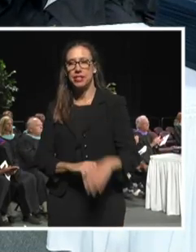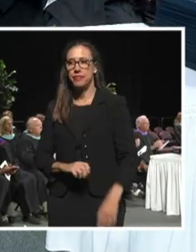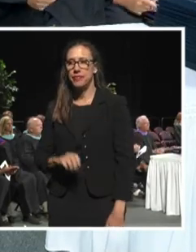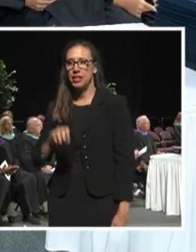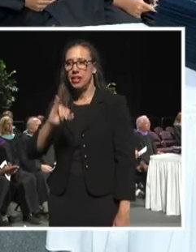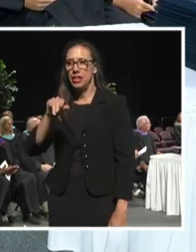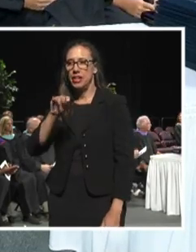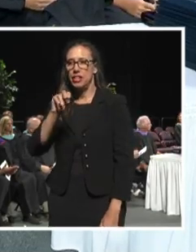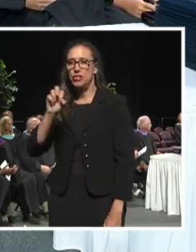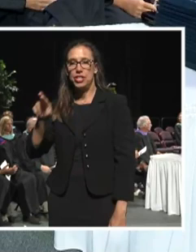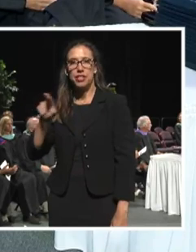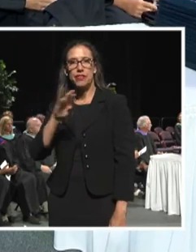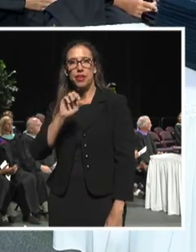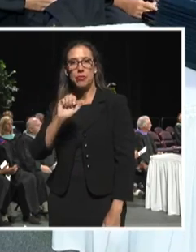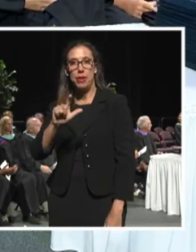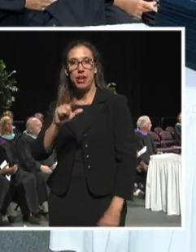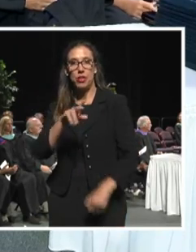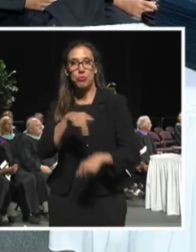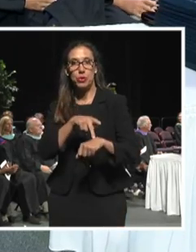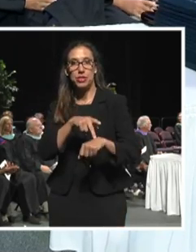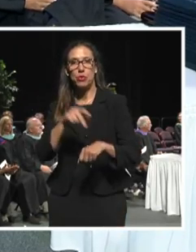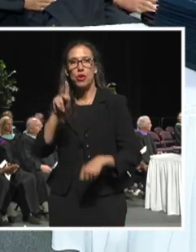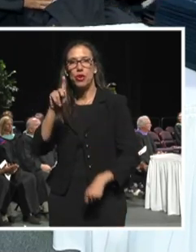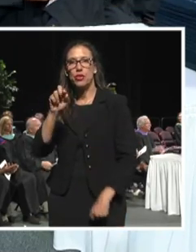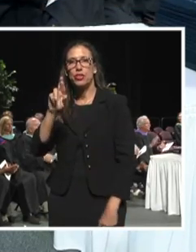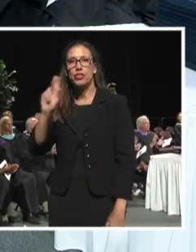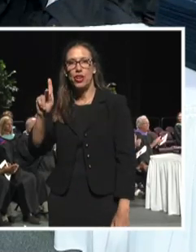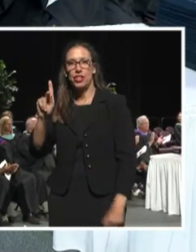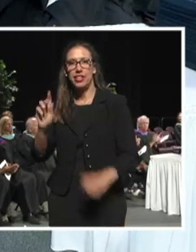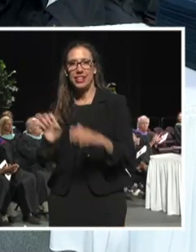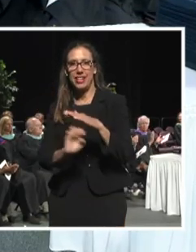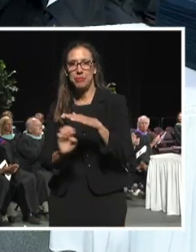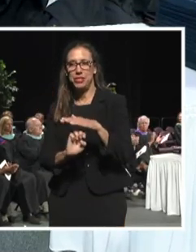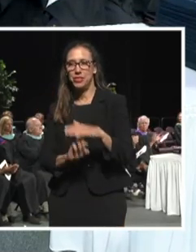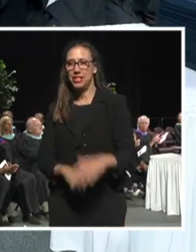Ms. Jennifer Bell, principal of Kirk Elementary.